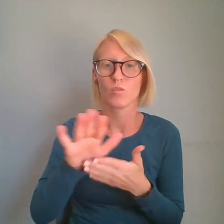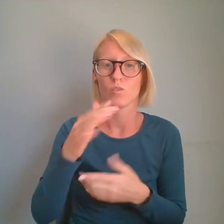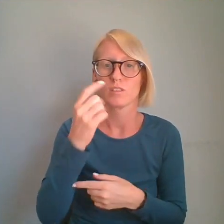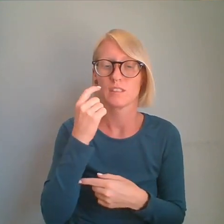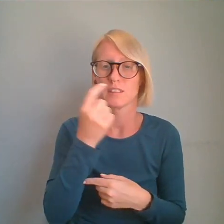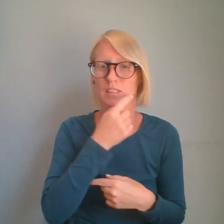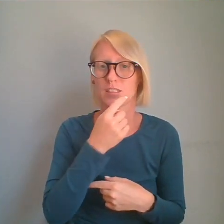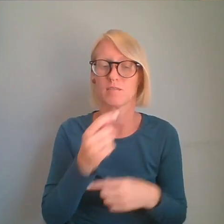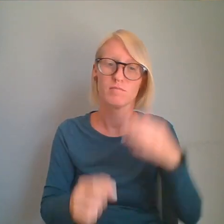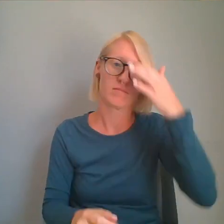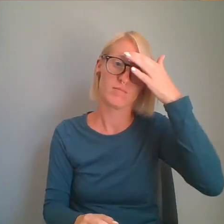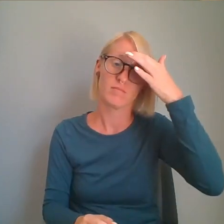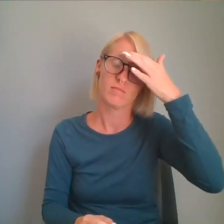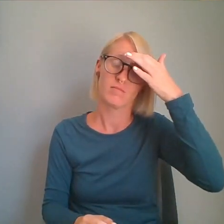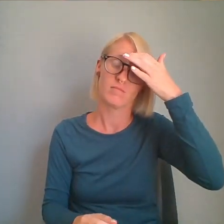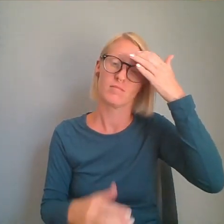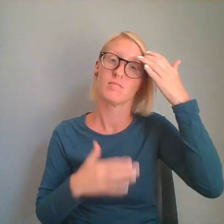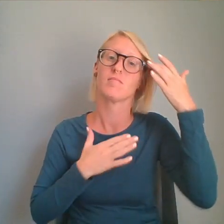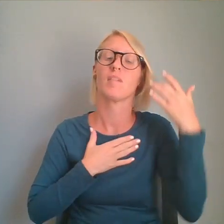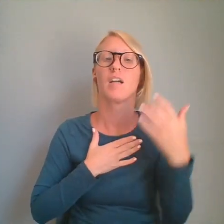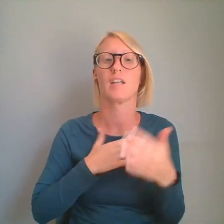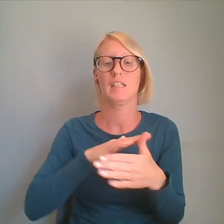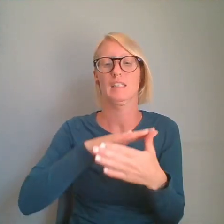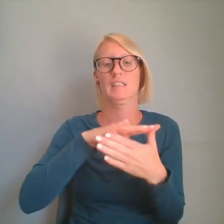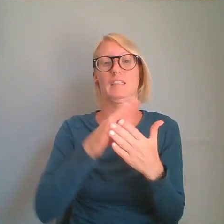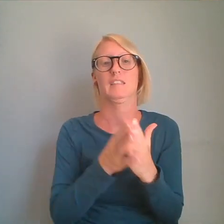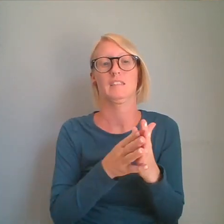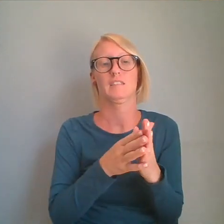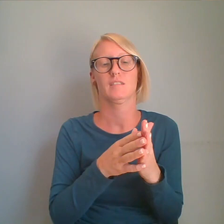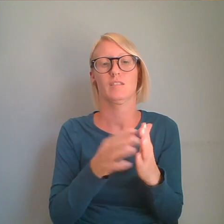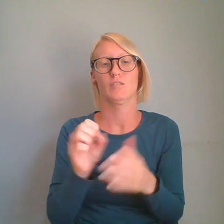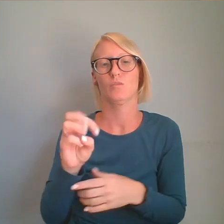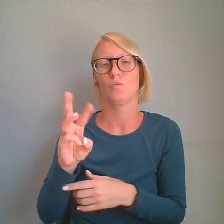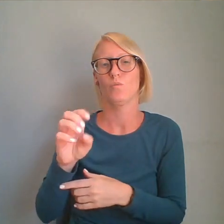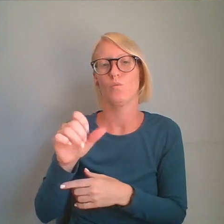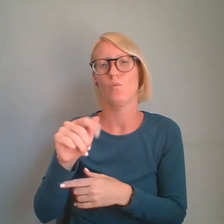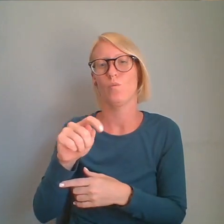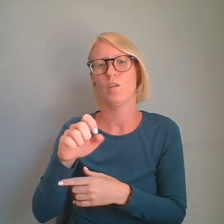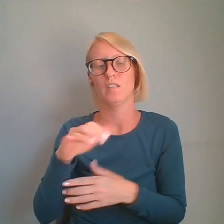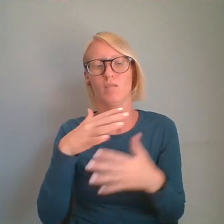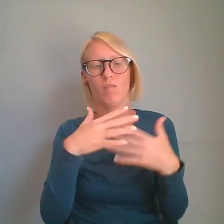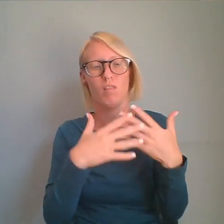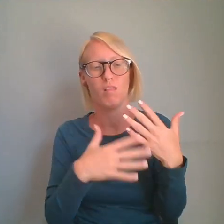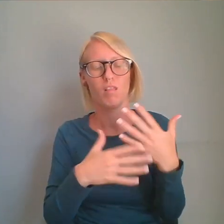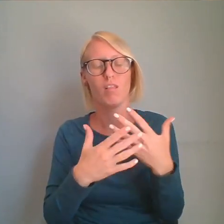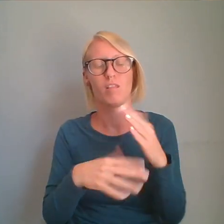And my hands are a little sweaty, but we will get these gloves on.